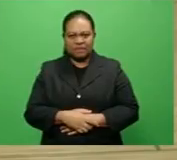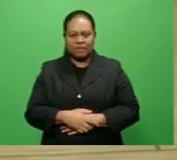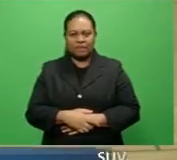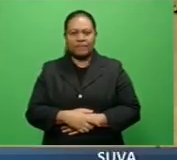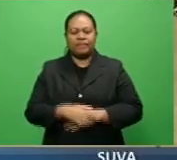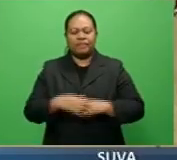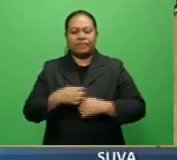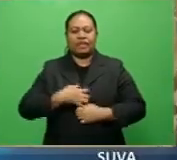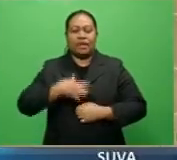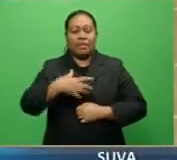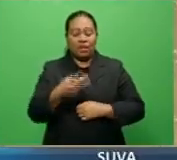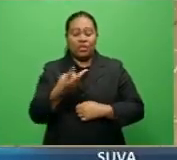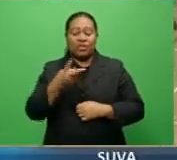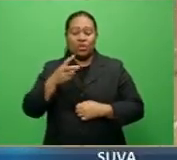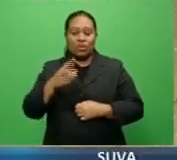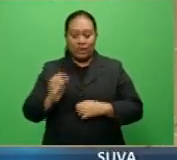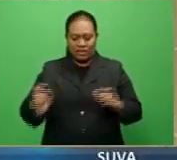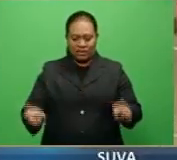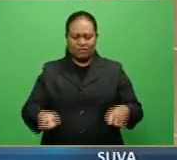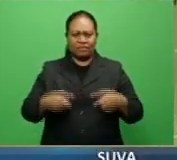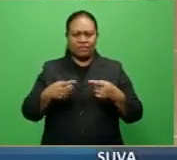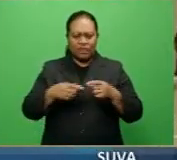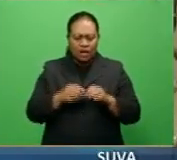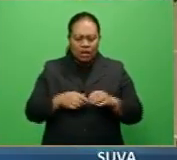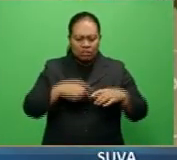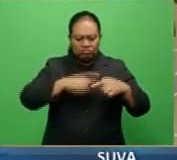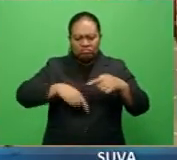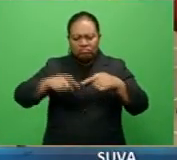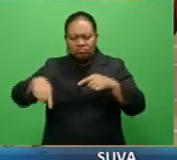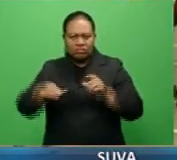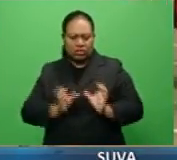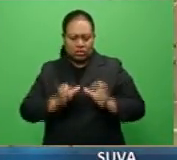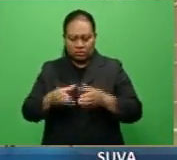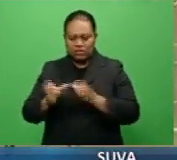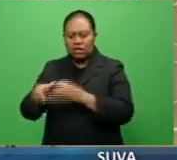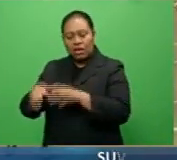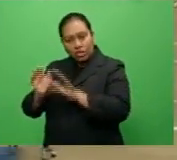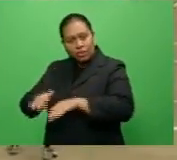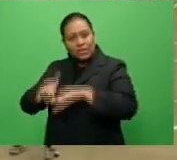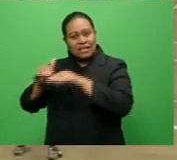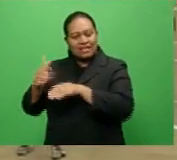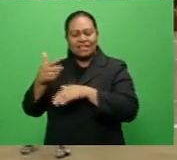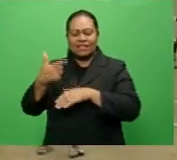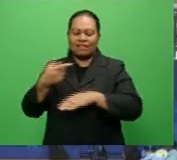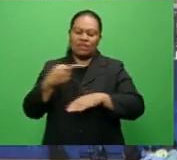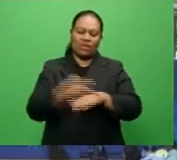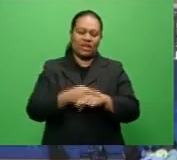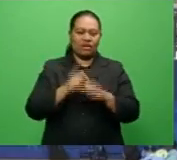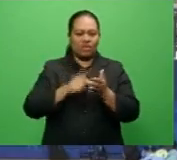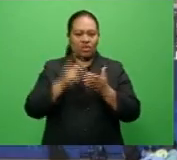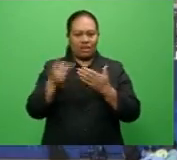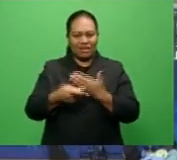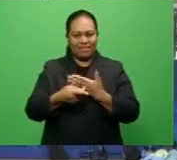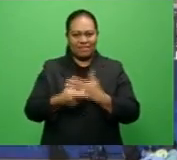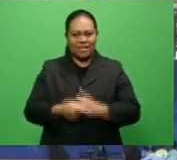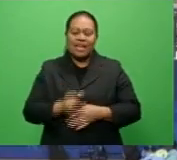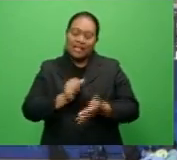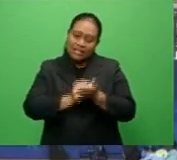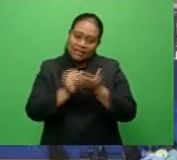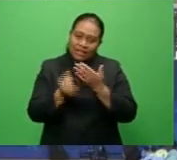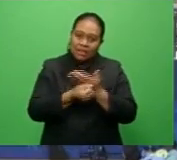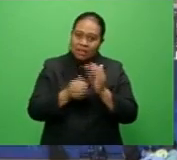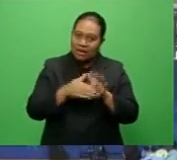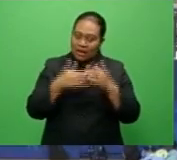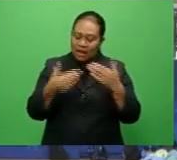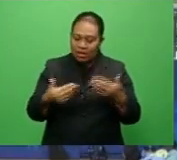More than 20 corporate organizations are expected to participate in the 7-week program. In the month of September, we're also looking forward